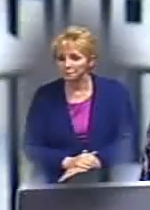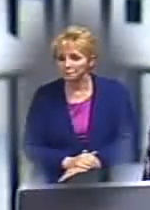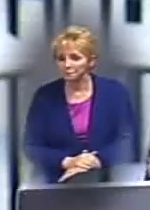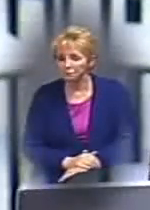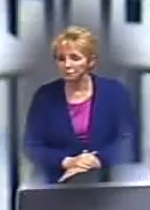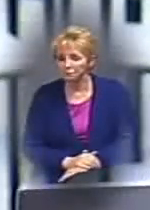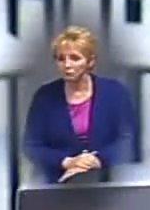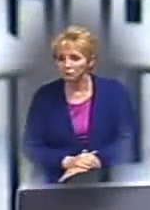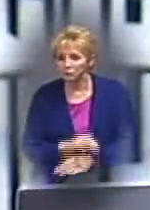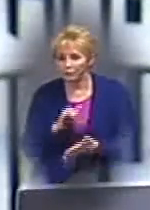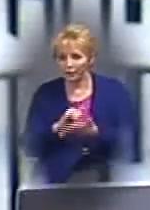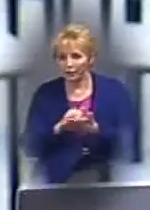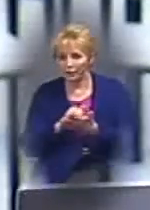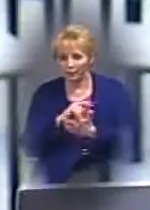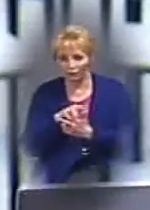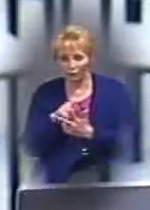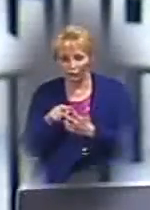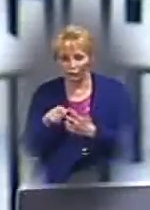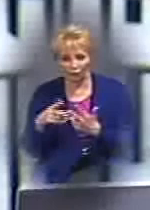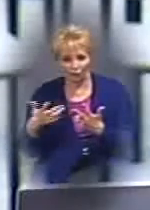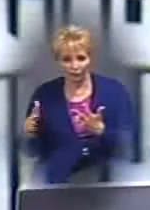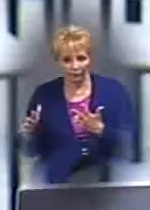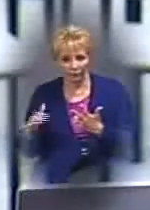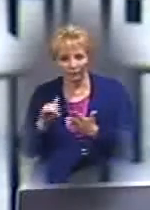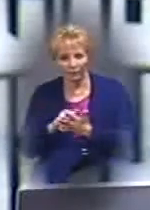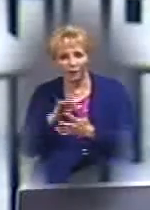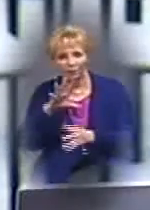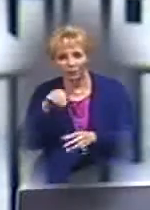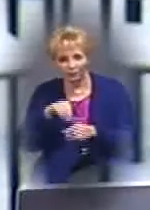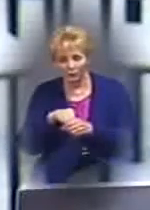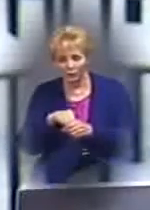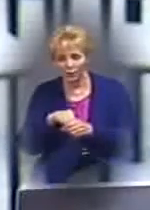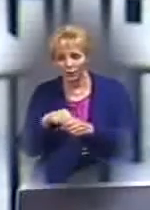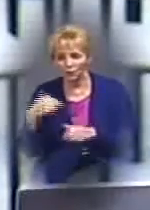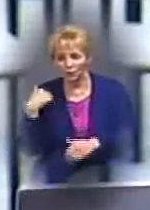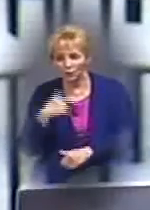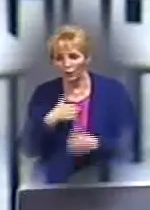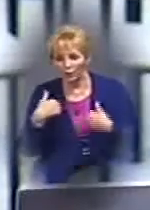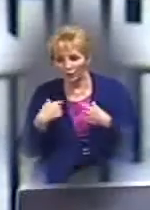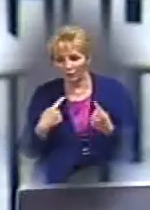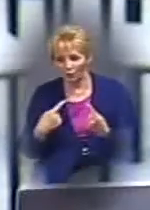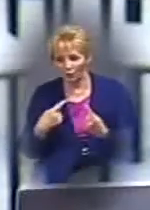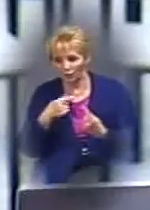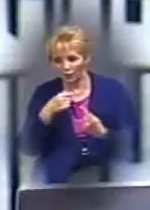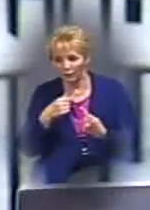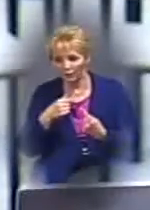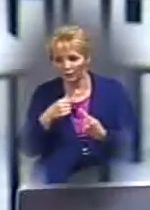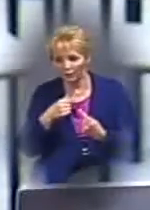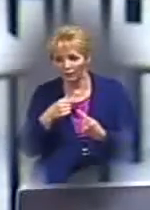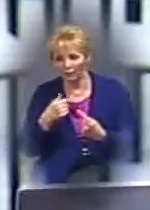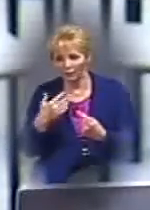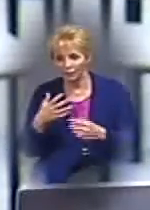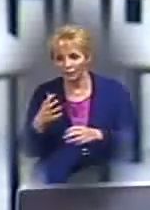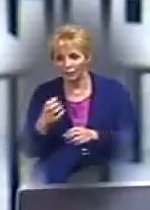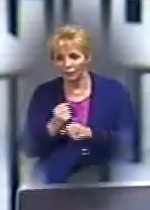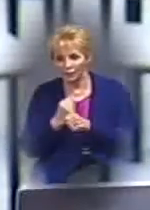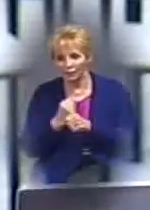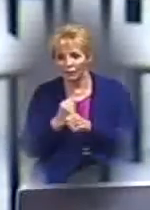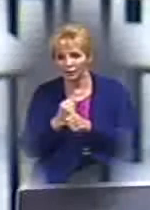And these were the only three that participated in the application process. We had one that they had received funding the past 2 years in a row, so we had